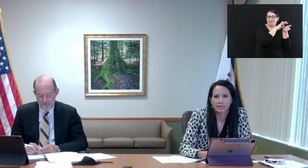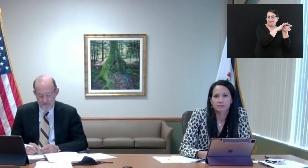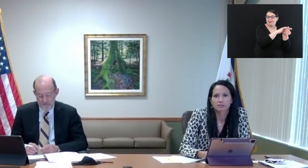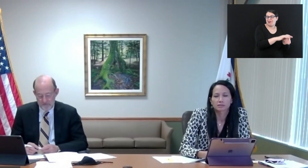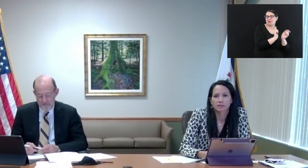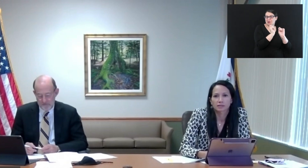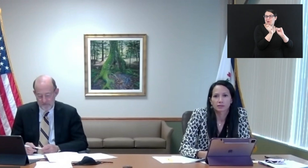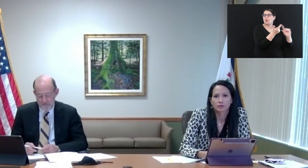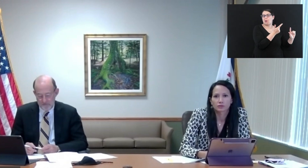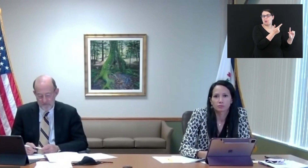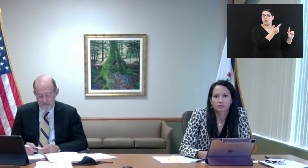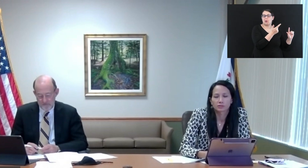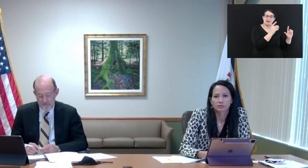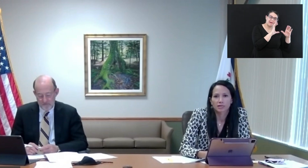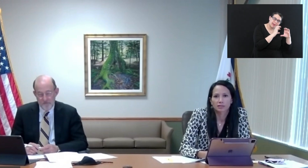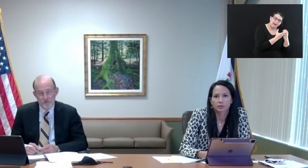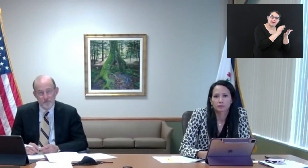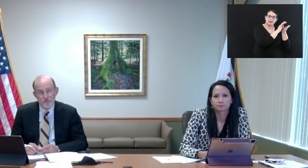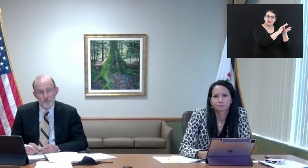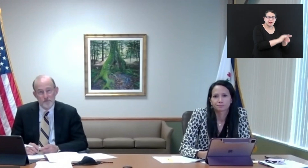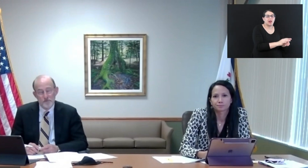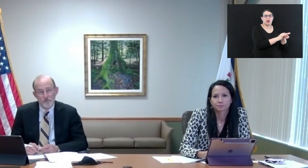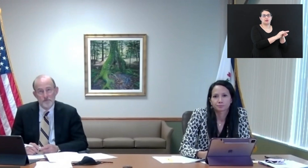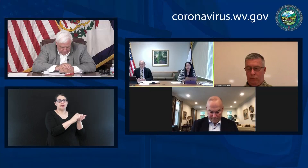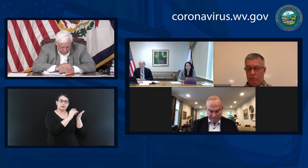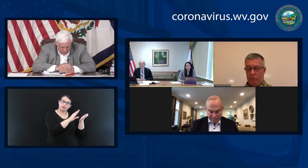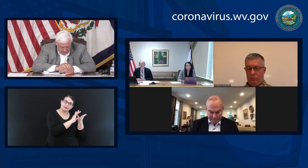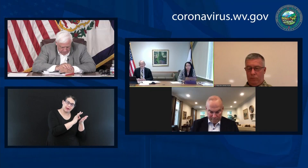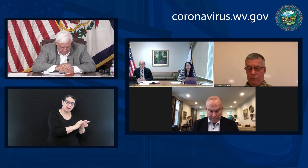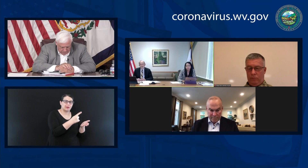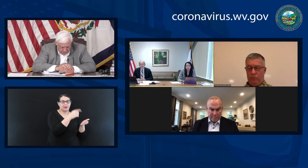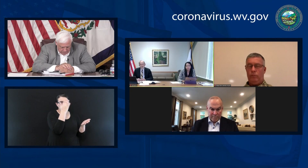and their classes and those numbers exactly, Paul.